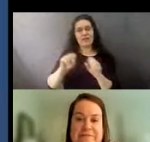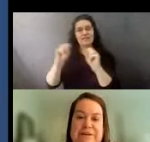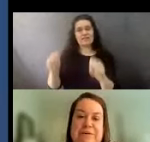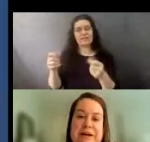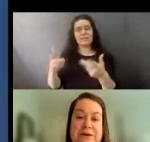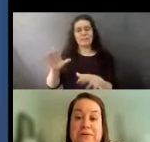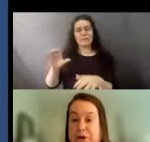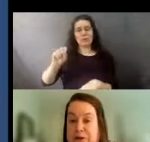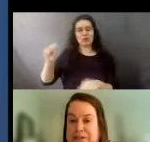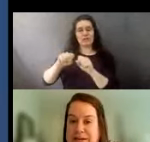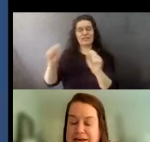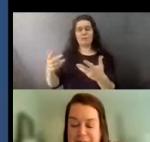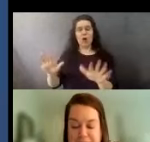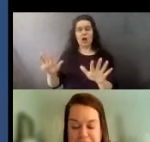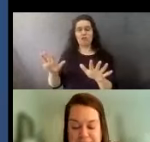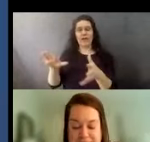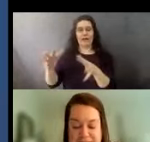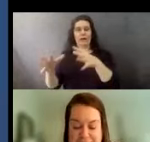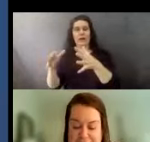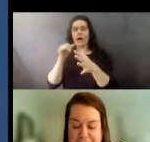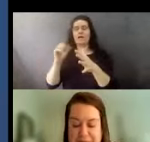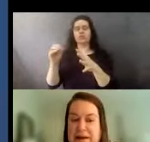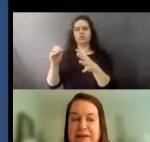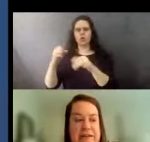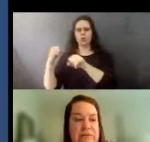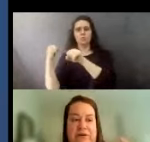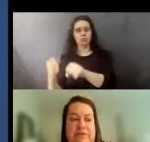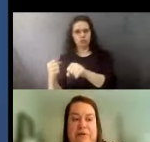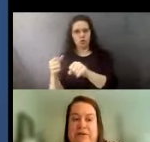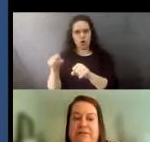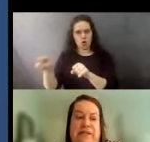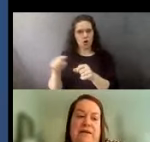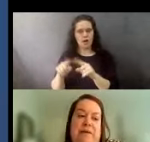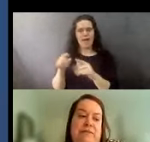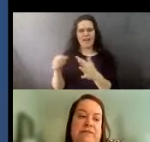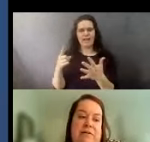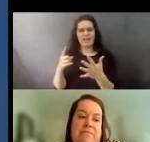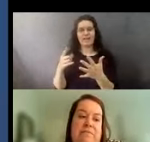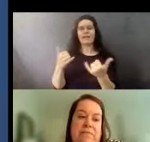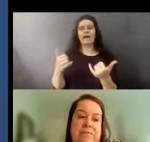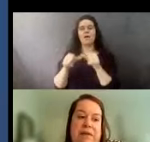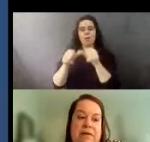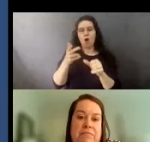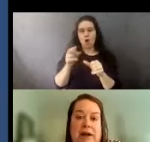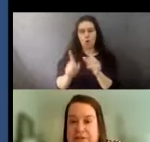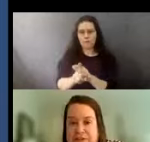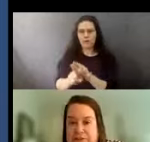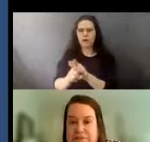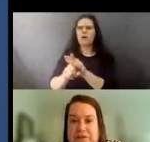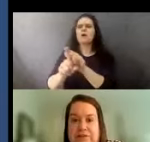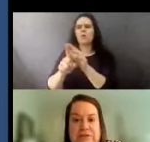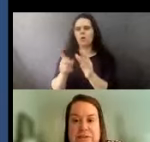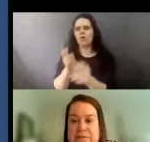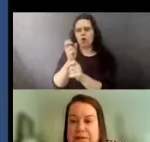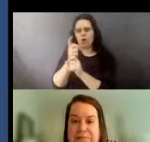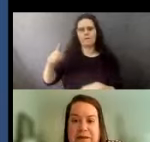wobbly. So I don't know what to say about that system. I think we're also going to see an impact from private insurers